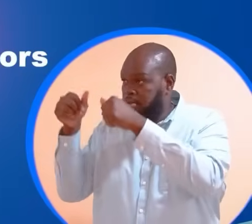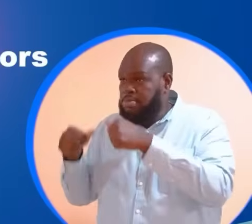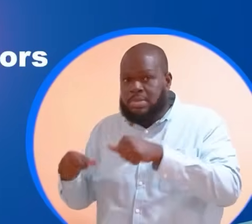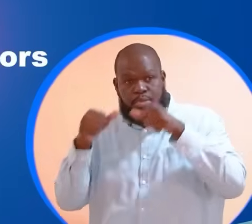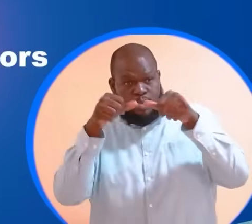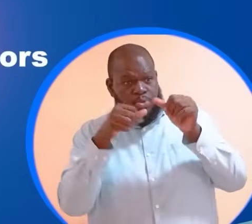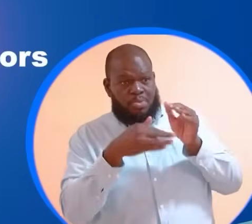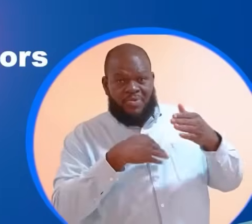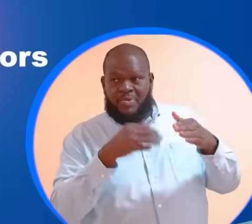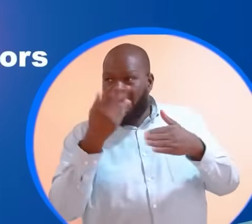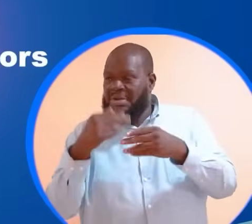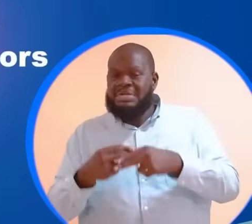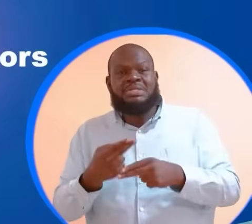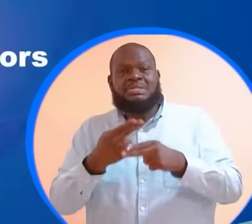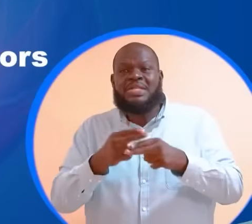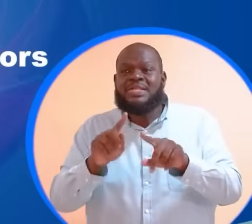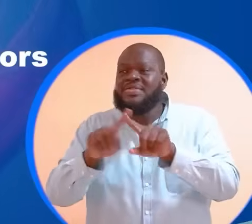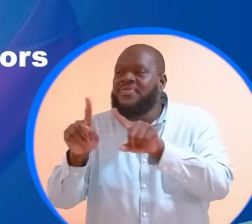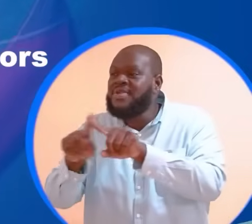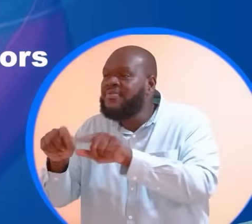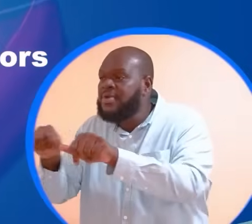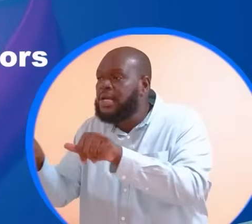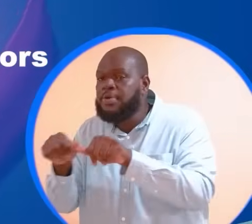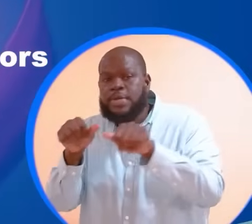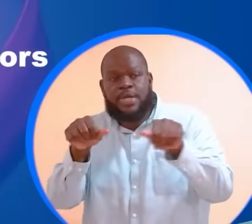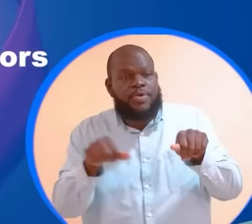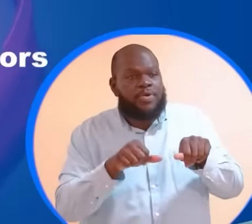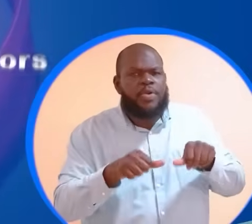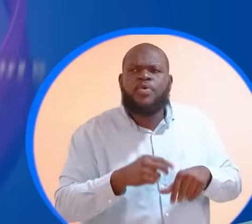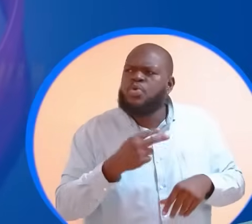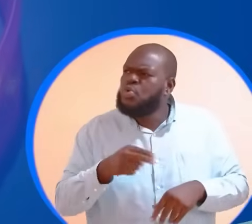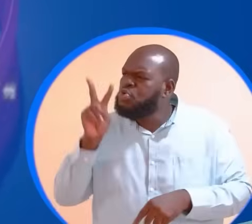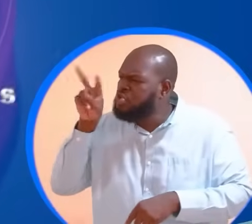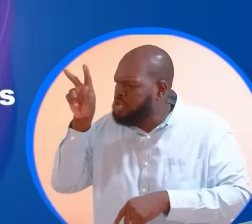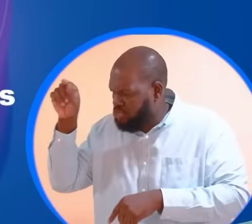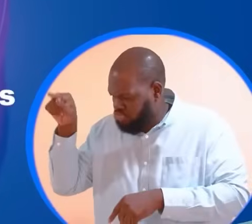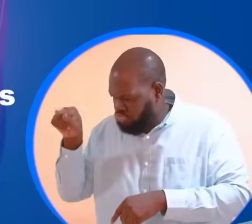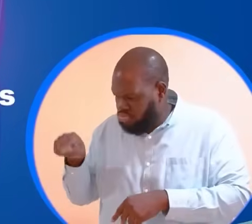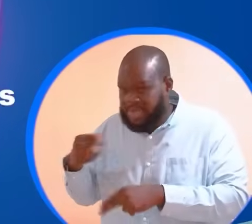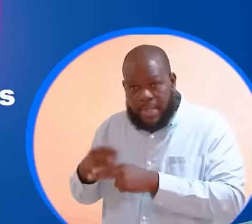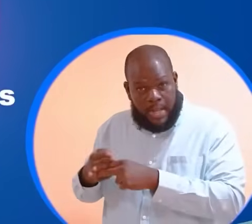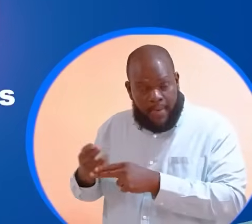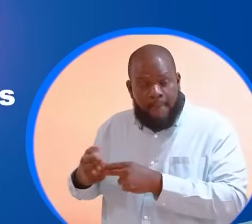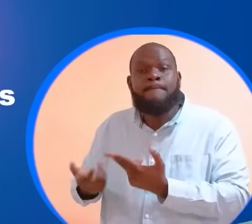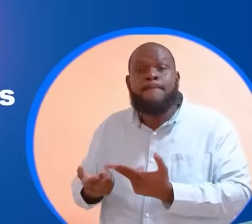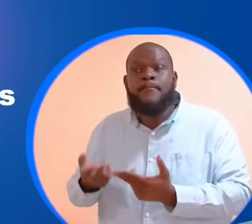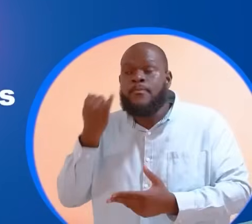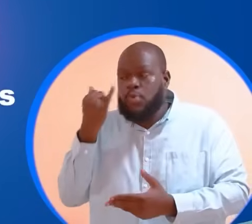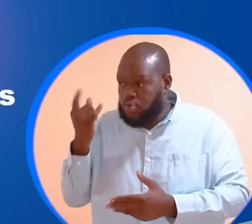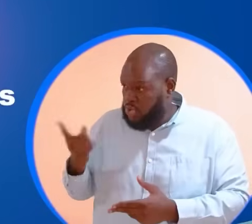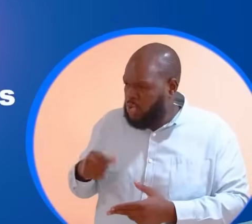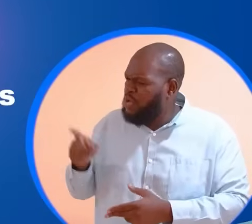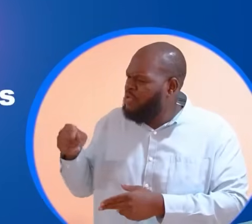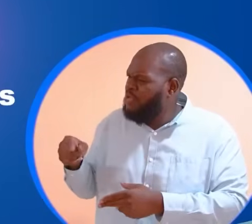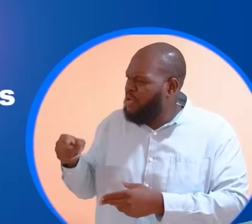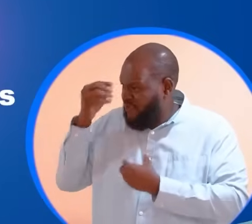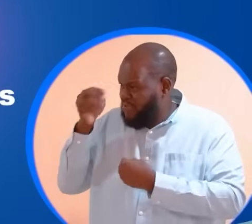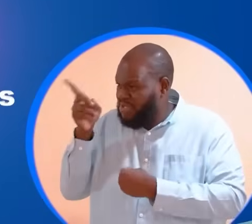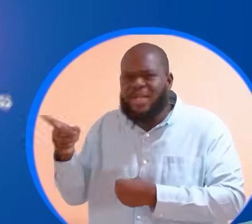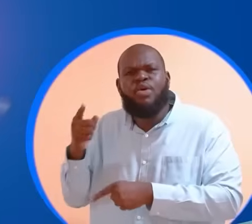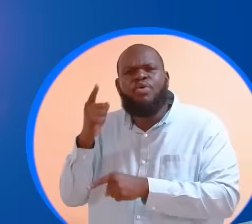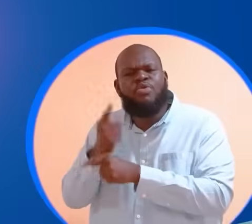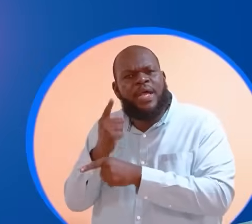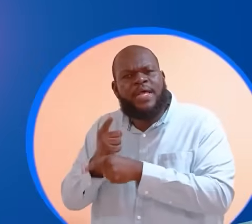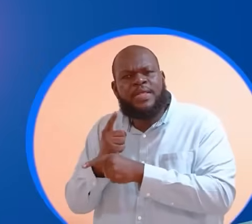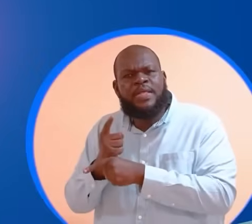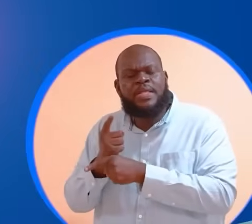post the preliminary list of electors, PLE, in all of the registration divisions for you to check if you are listed and if so, whether your particulars